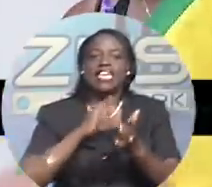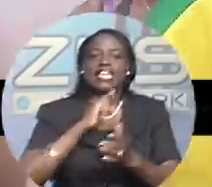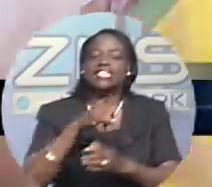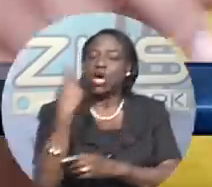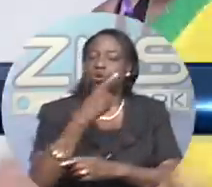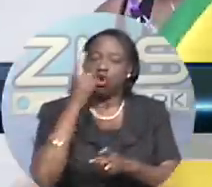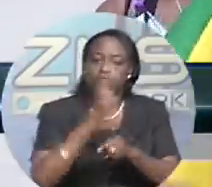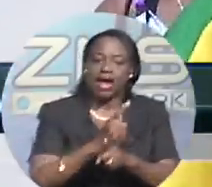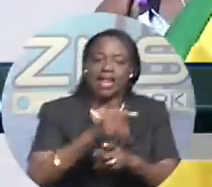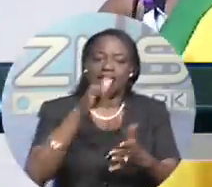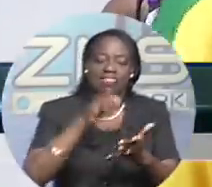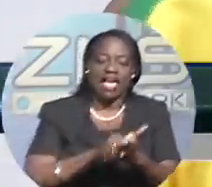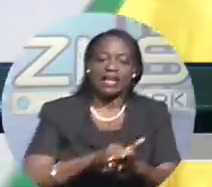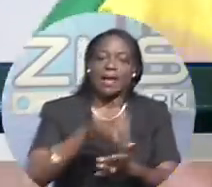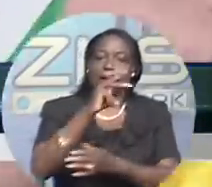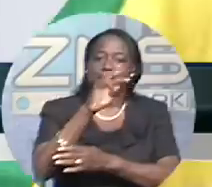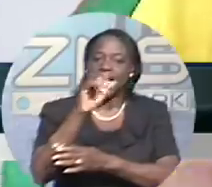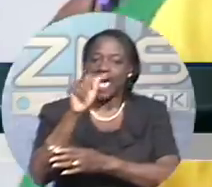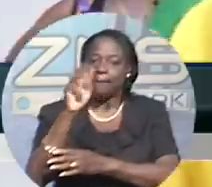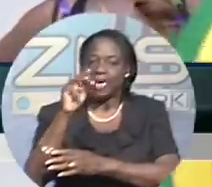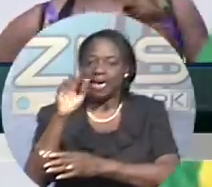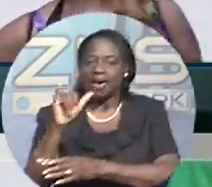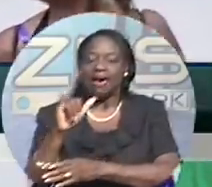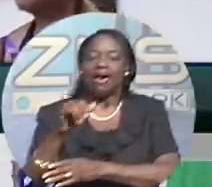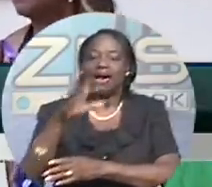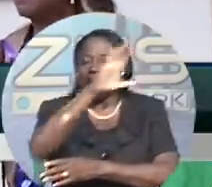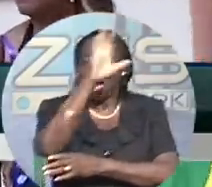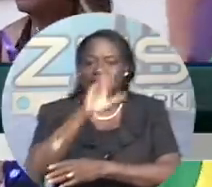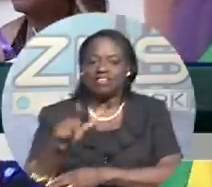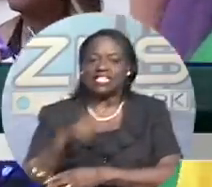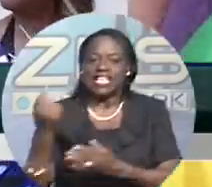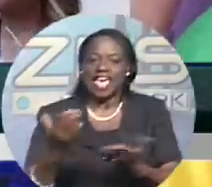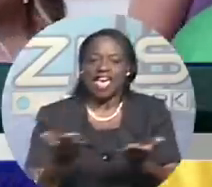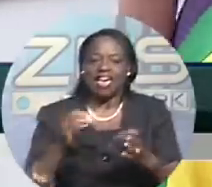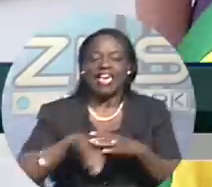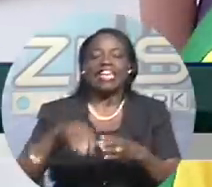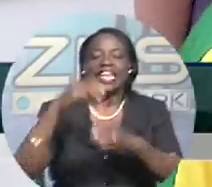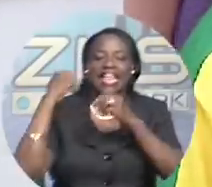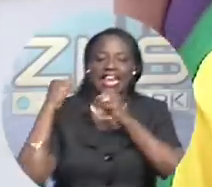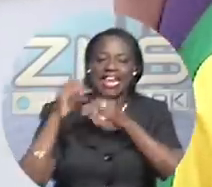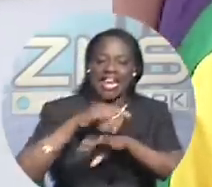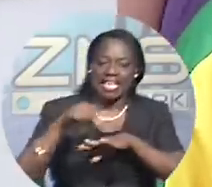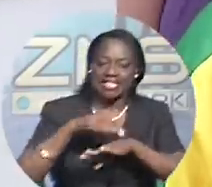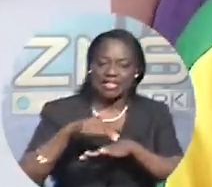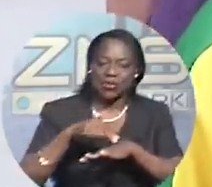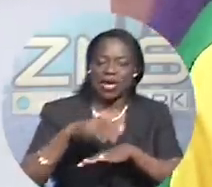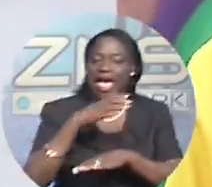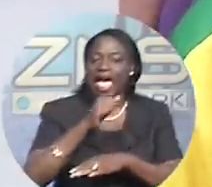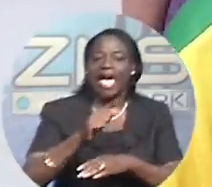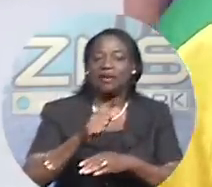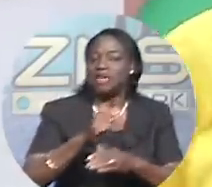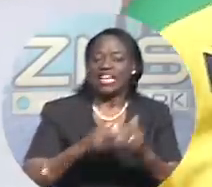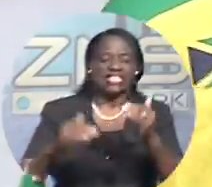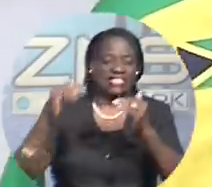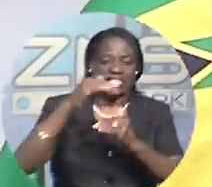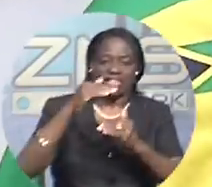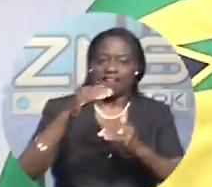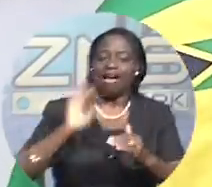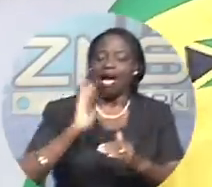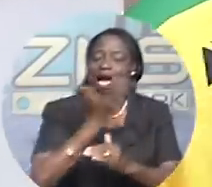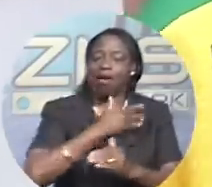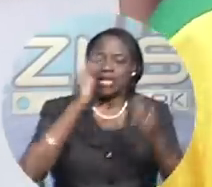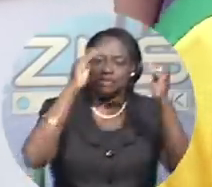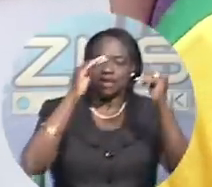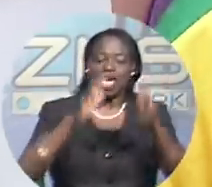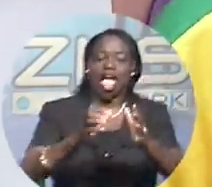is here in Nassau, and our expectations have been exceeded. For the first time out, impressive. Congratulations